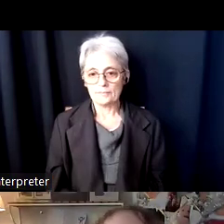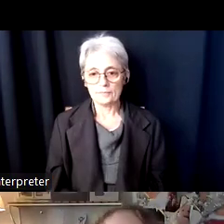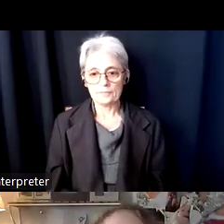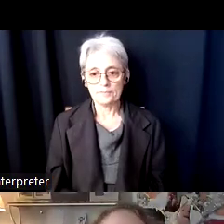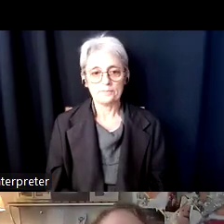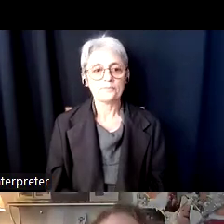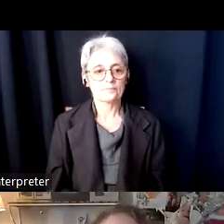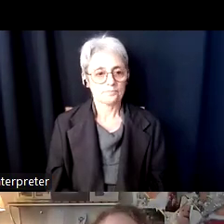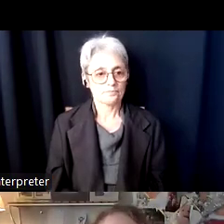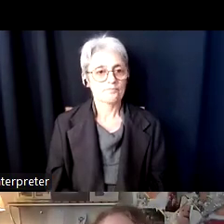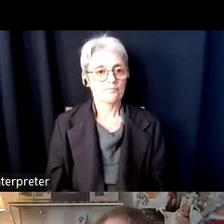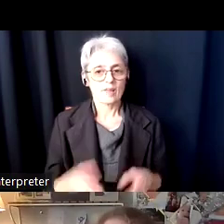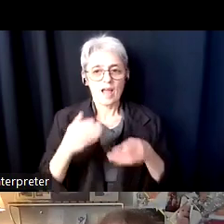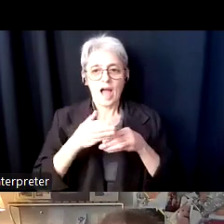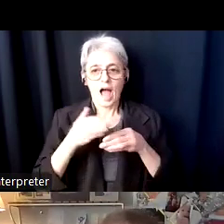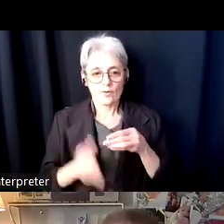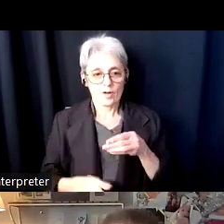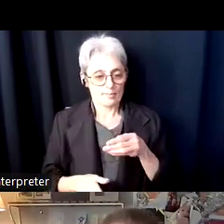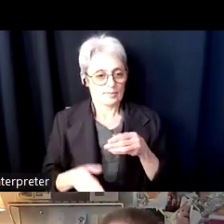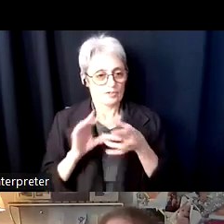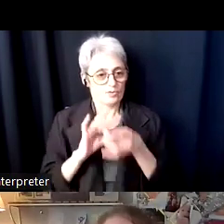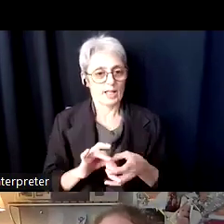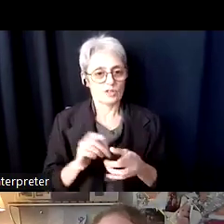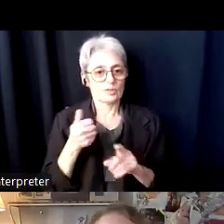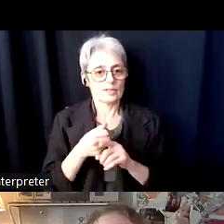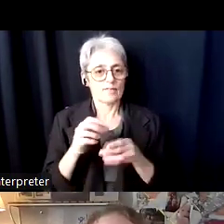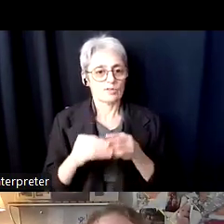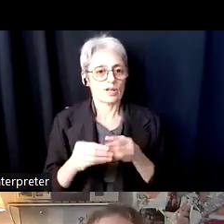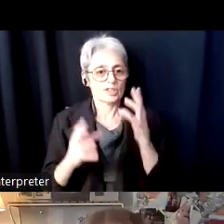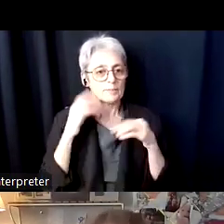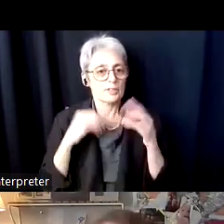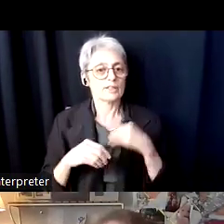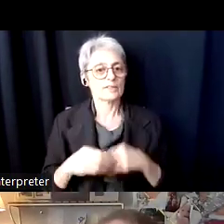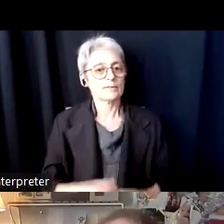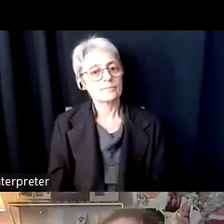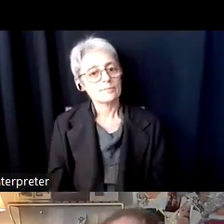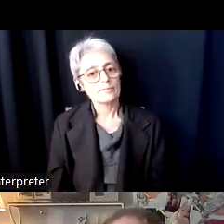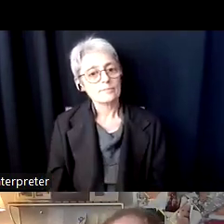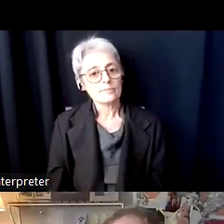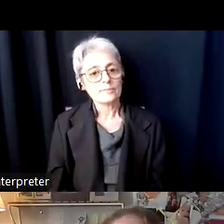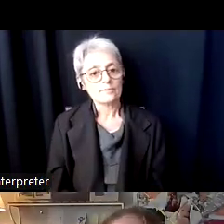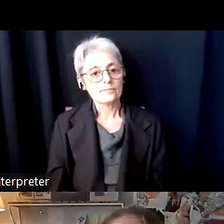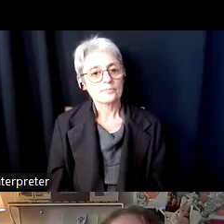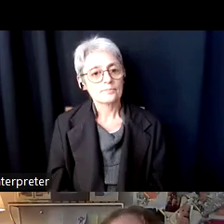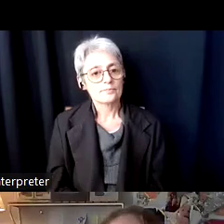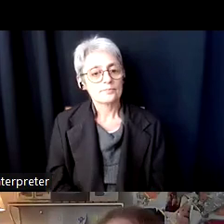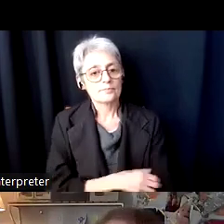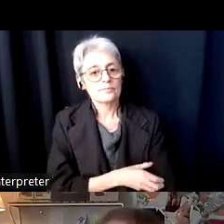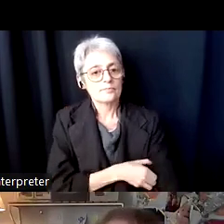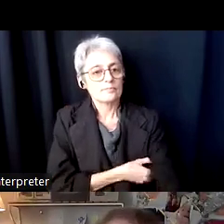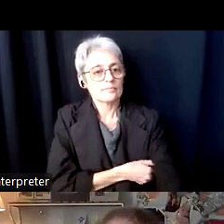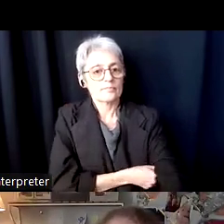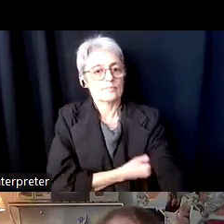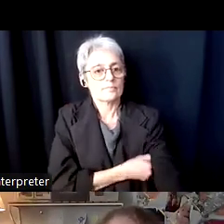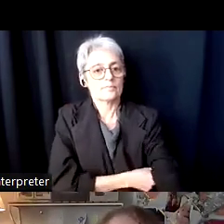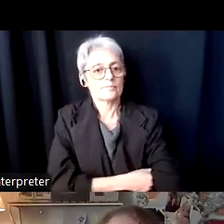outcomes related to the experience of self-direction. We can go ahead to the next slide, which shows us 2 tree